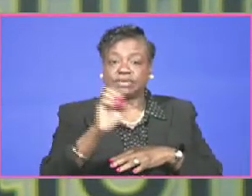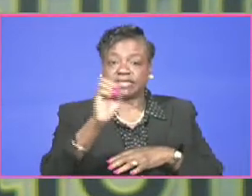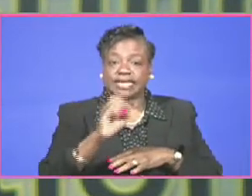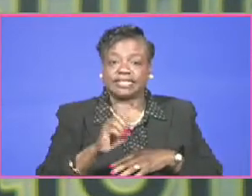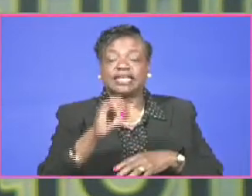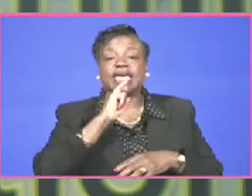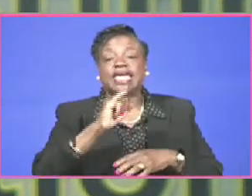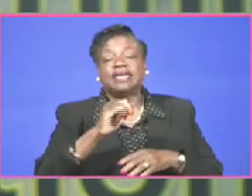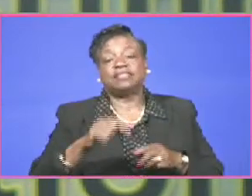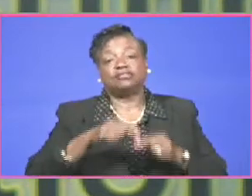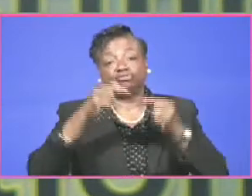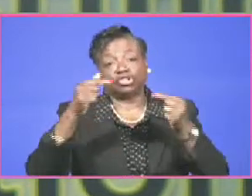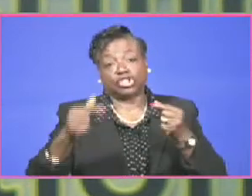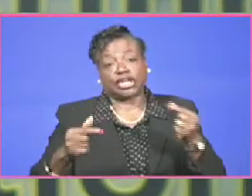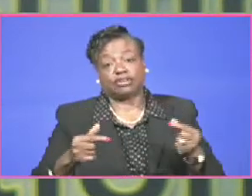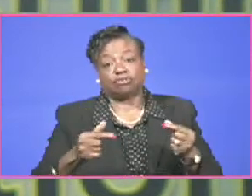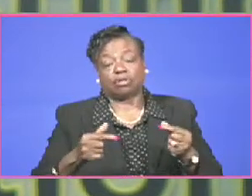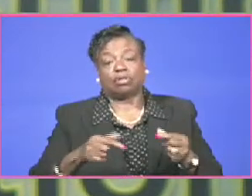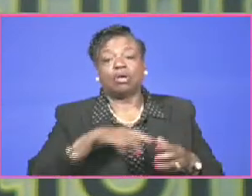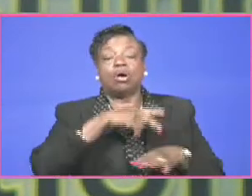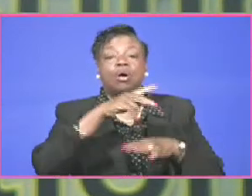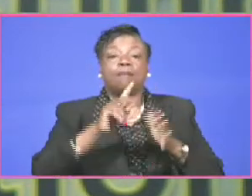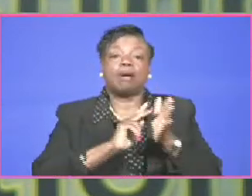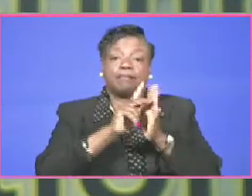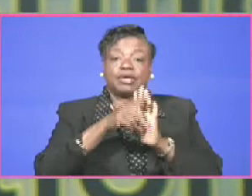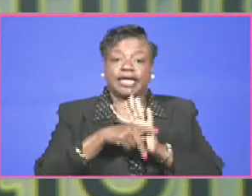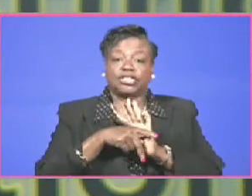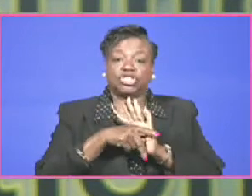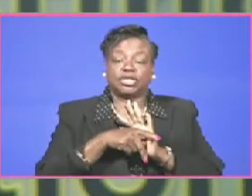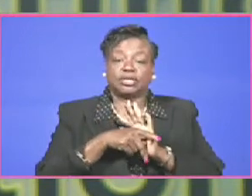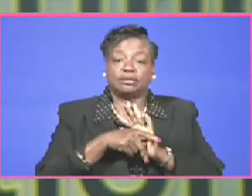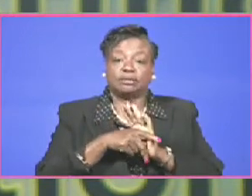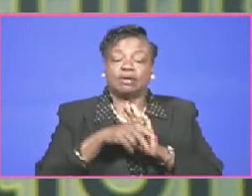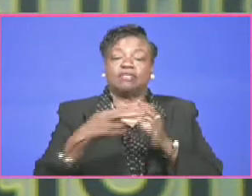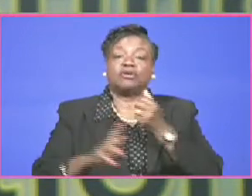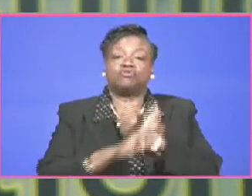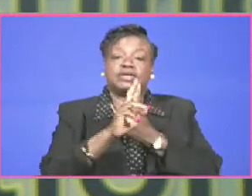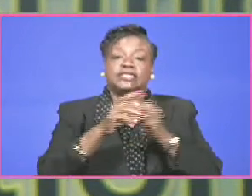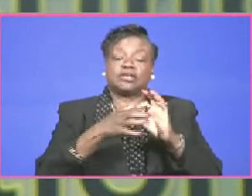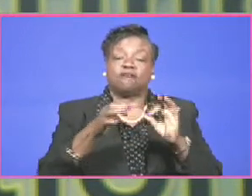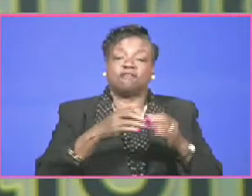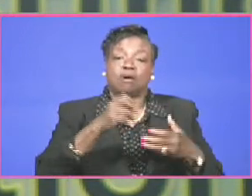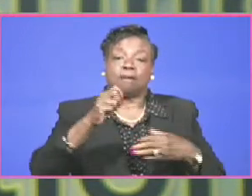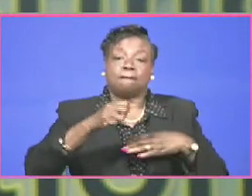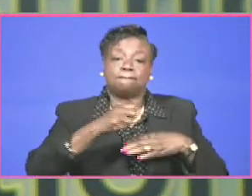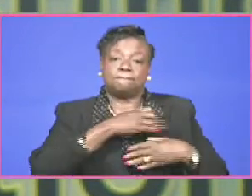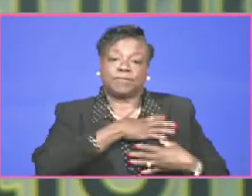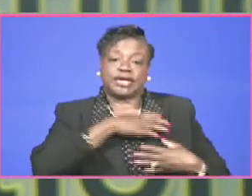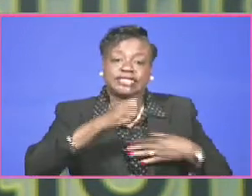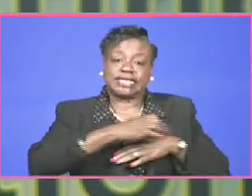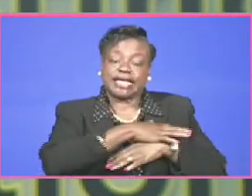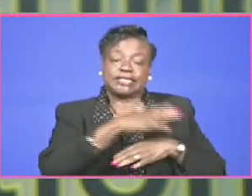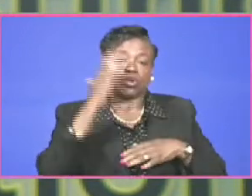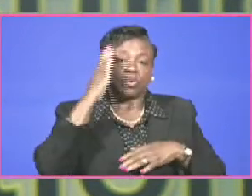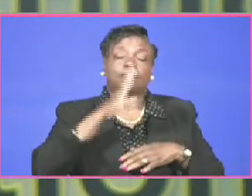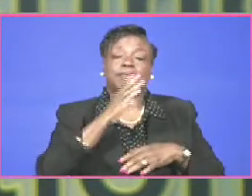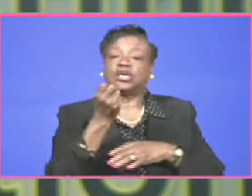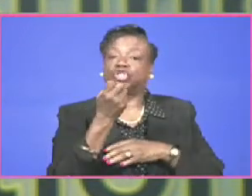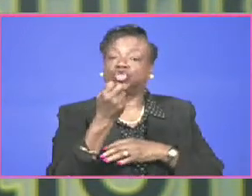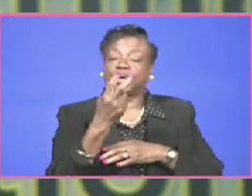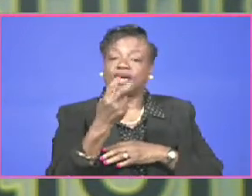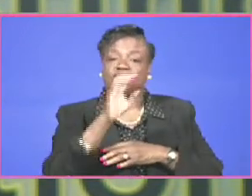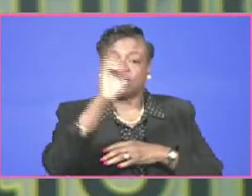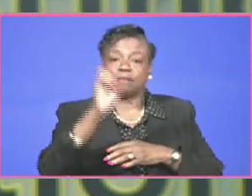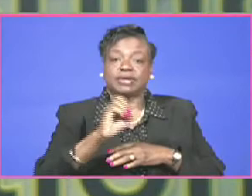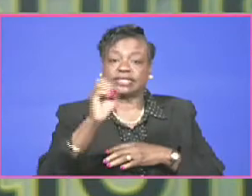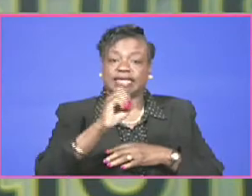without a mutation, the lifetime incidence or risk of breast cancer would be about 12%. With those with patients who have BRCA,